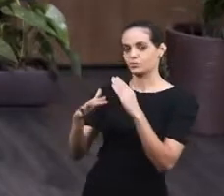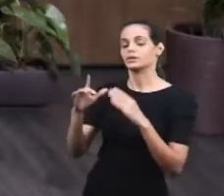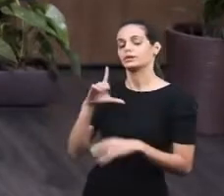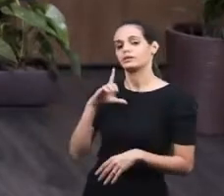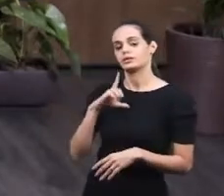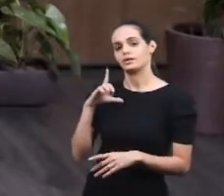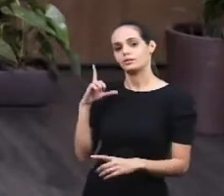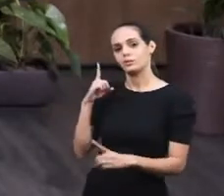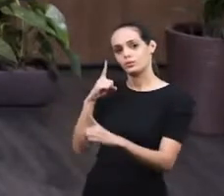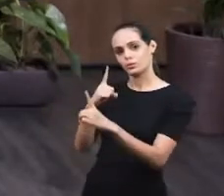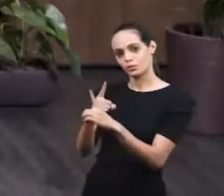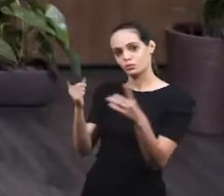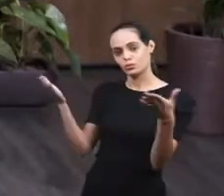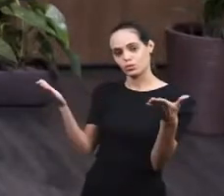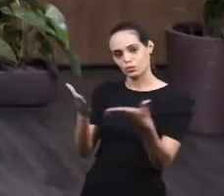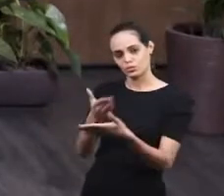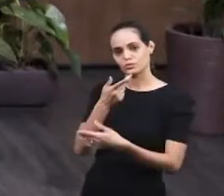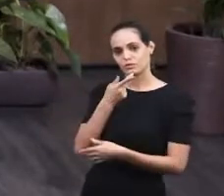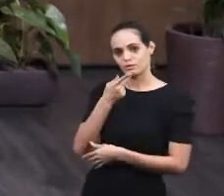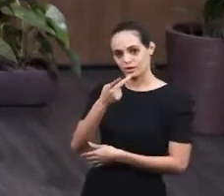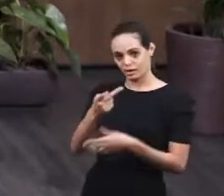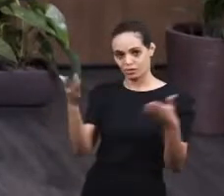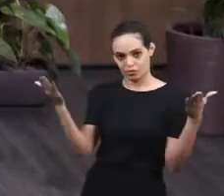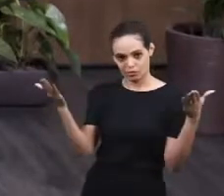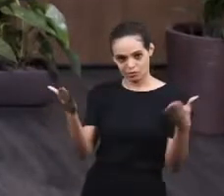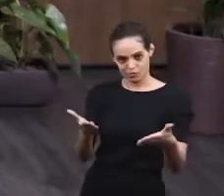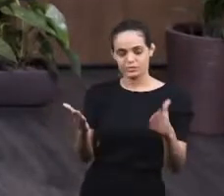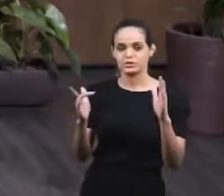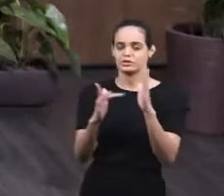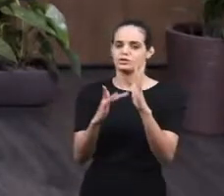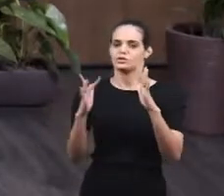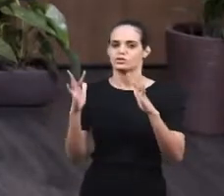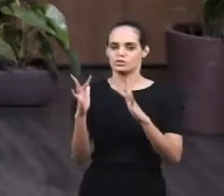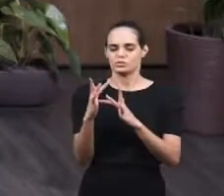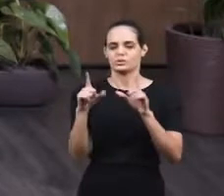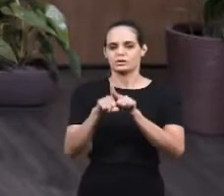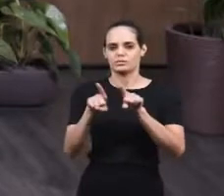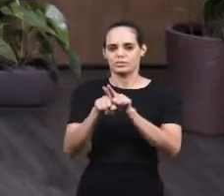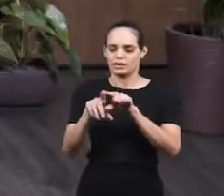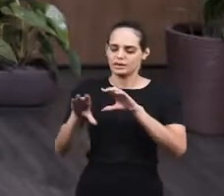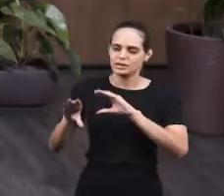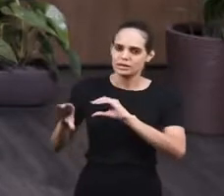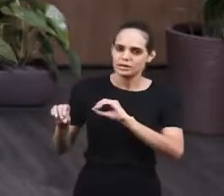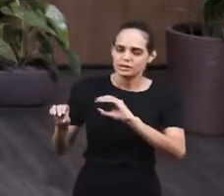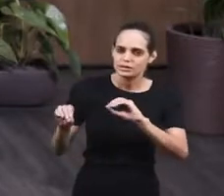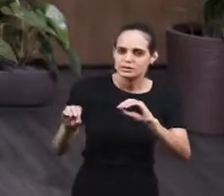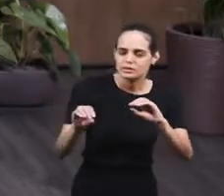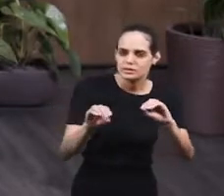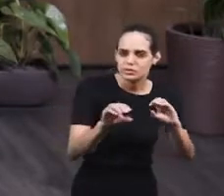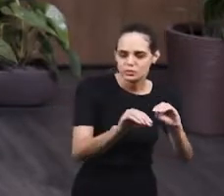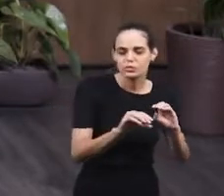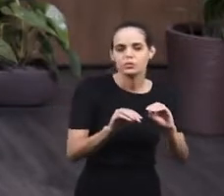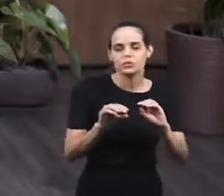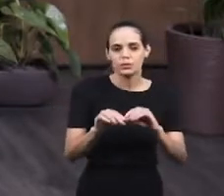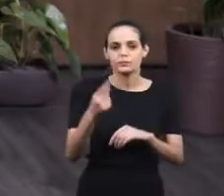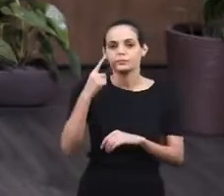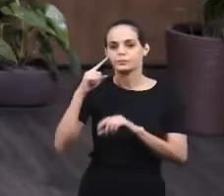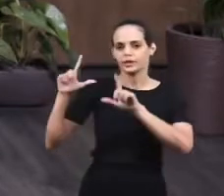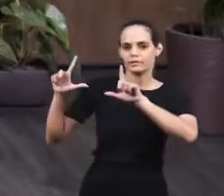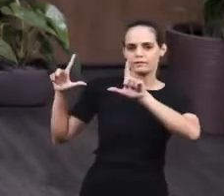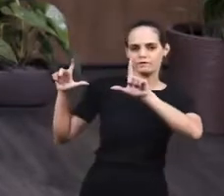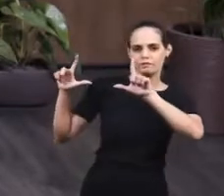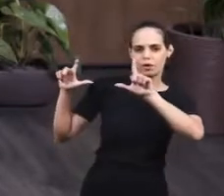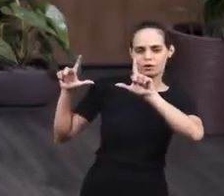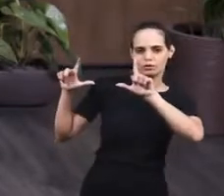where there was an encounter, the encounter that we will mention today, and where Jesus taught other teachings as